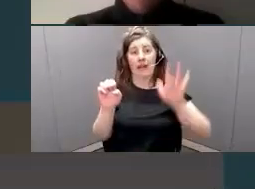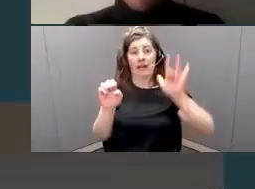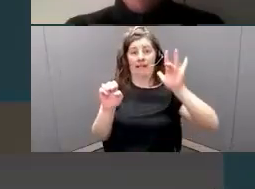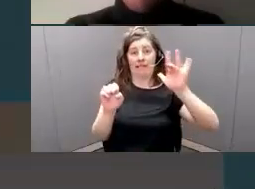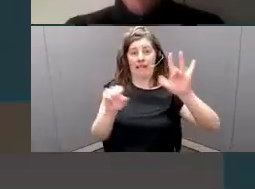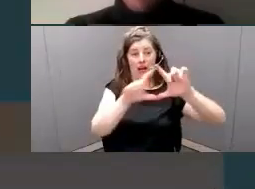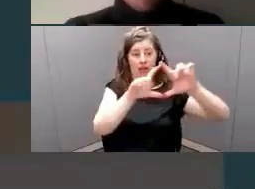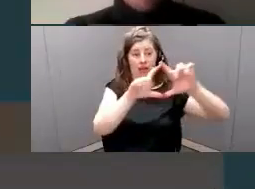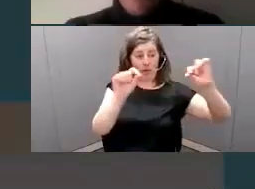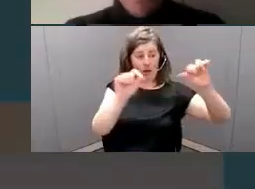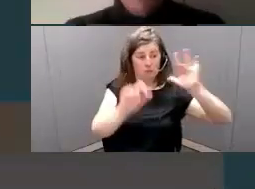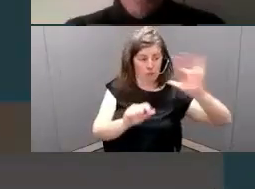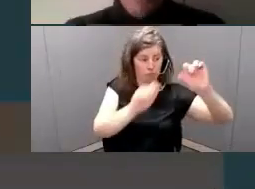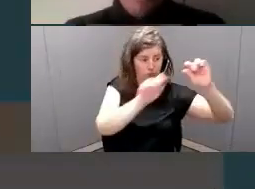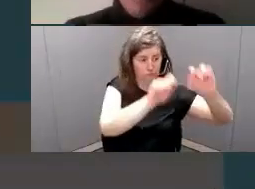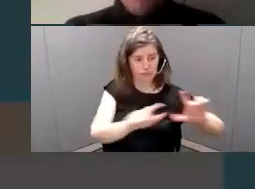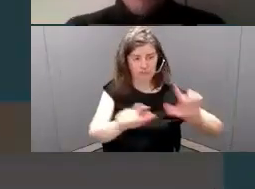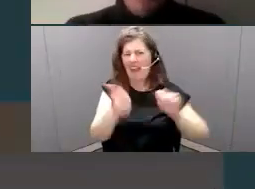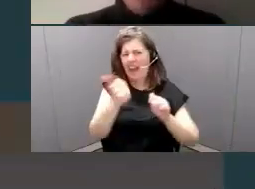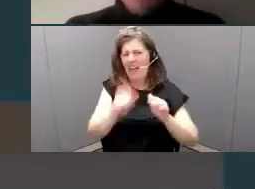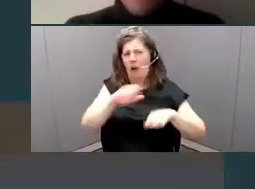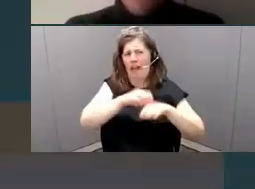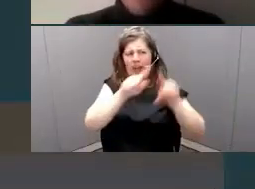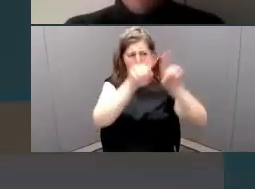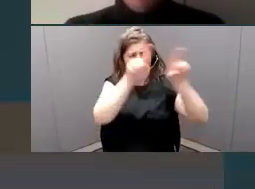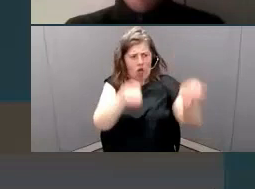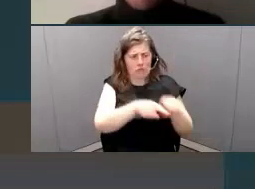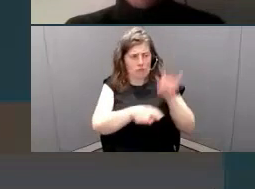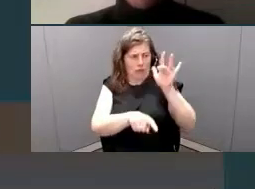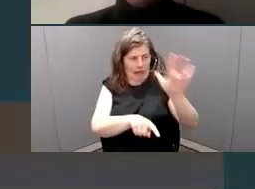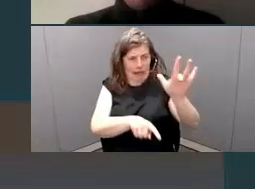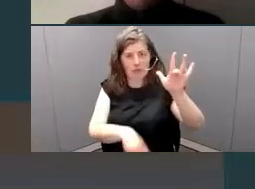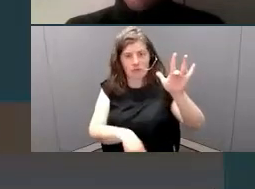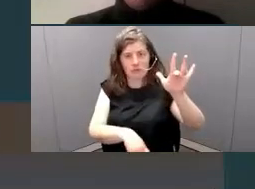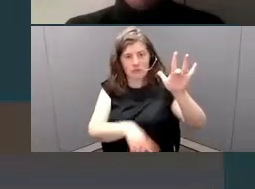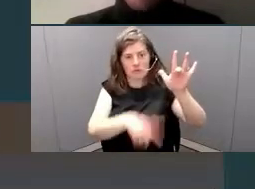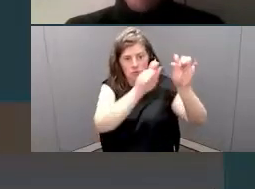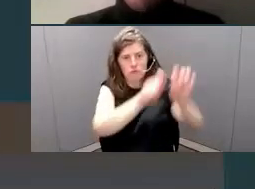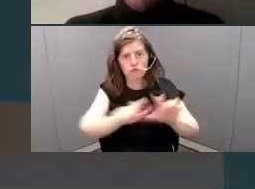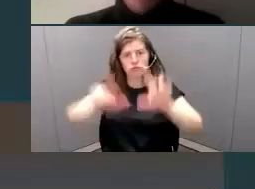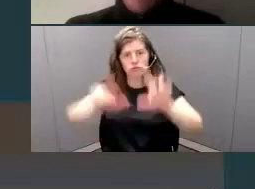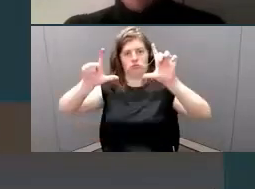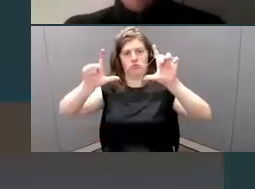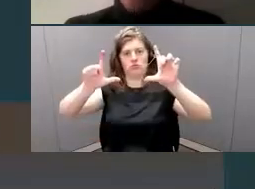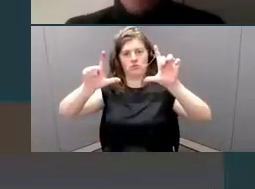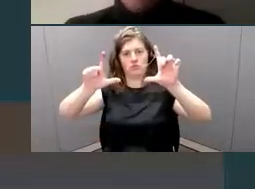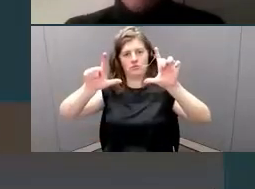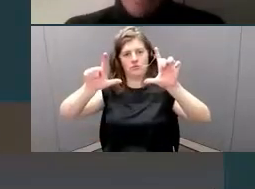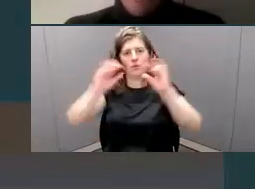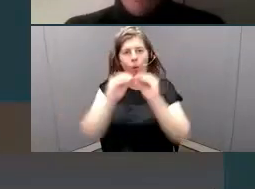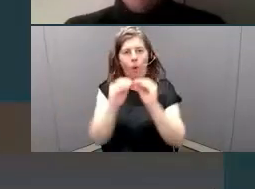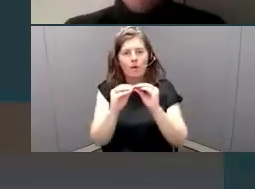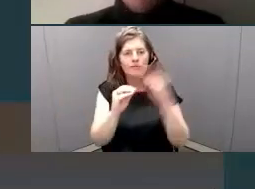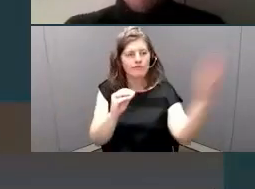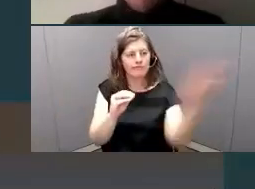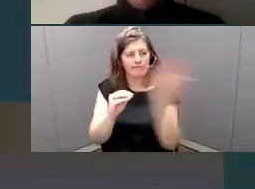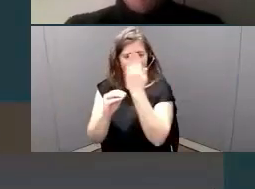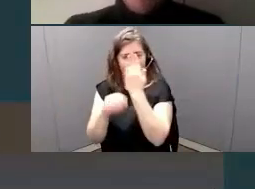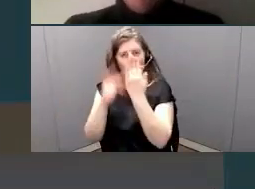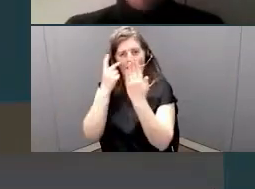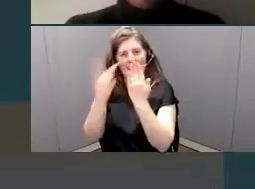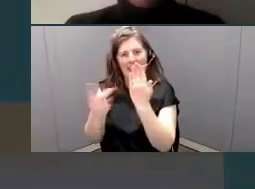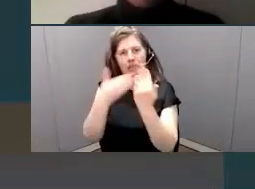that content box. Anywhere on the content box will do, to blow it up and bring it center